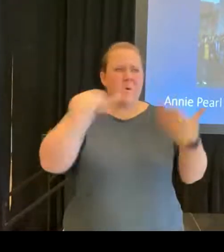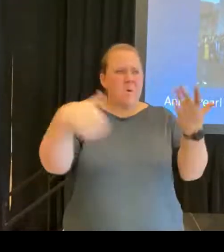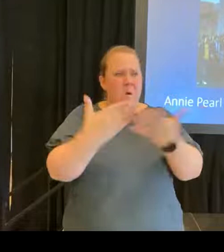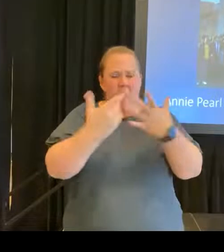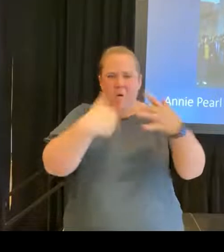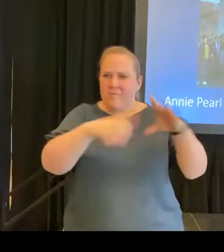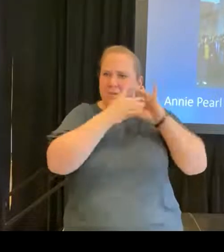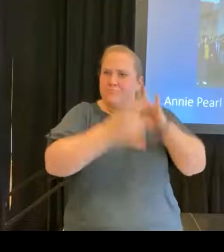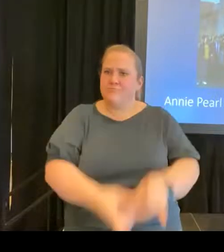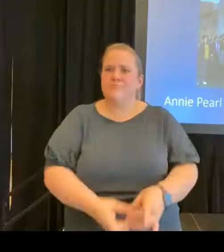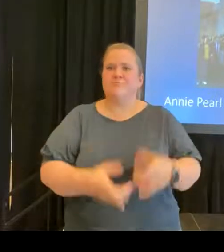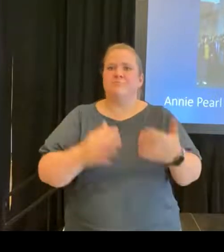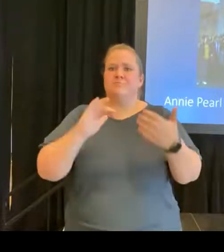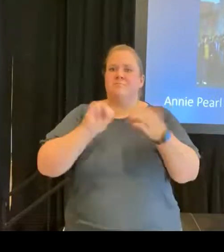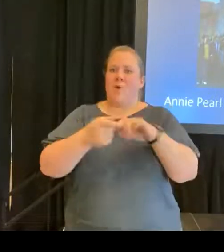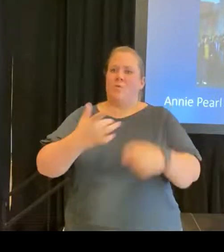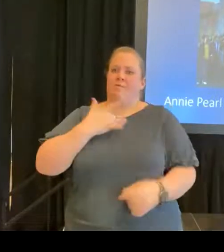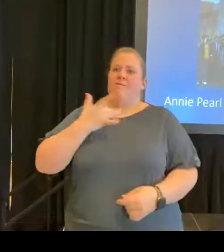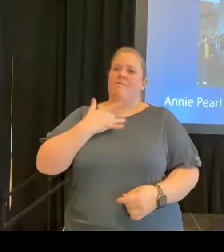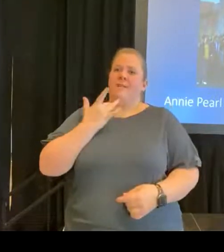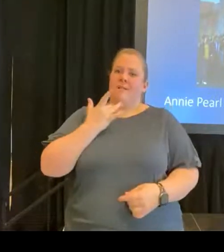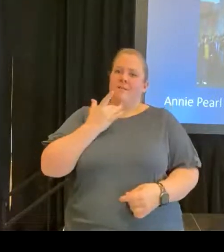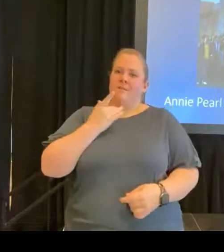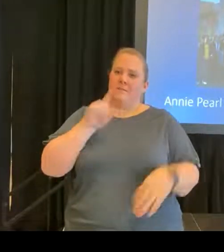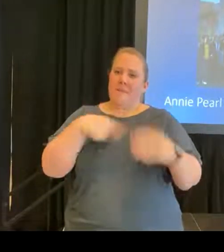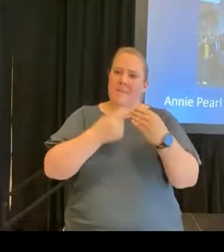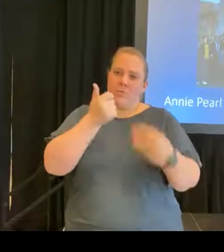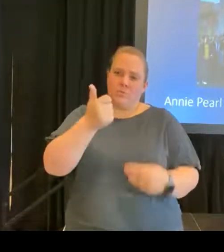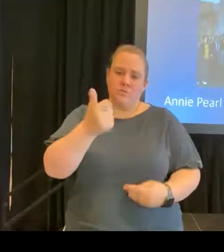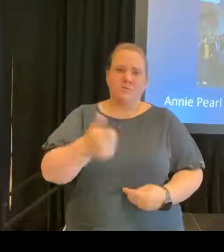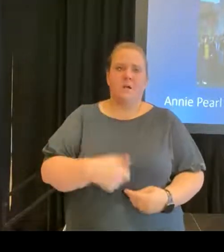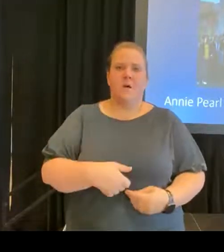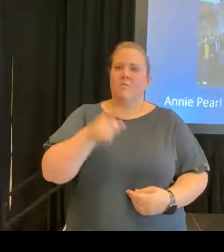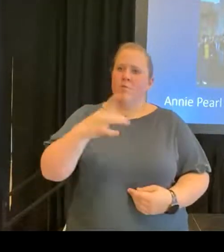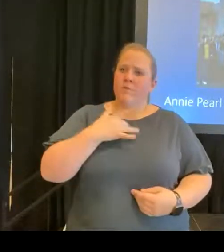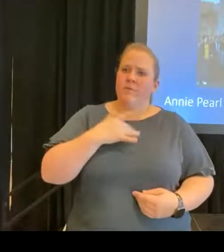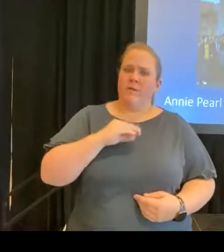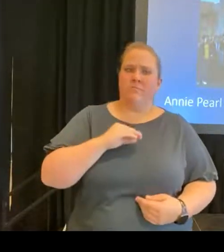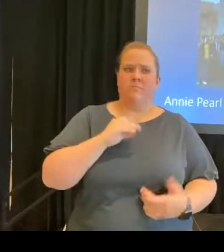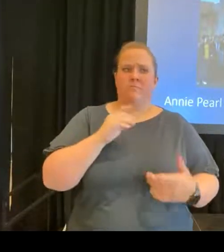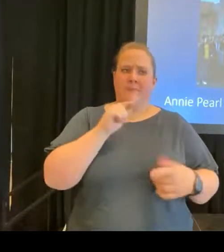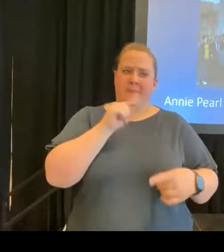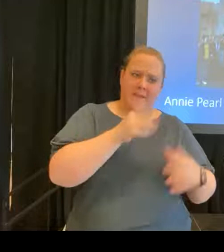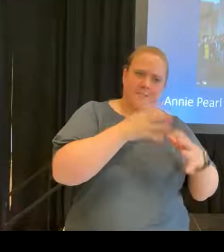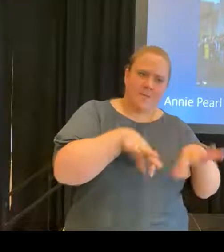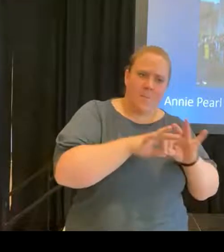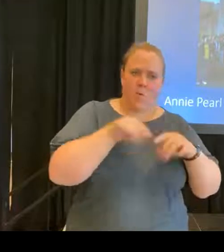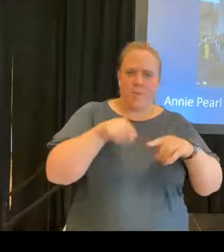has a lot to do with how you feel about yourself, how important you feel things are.